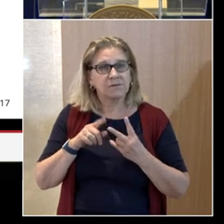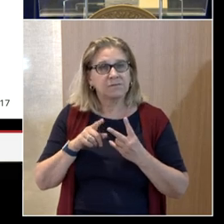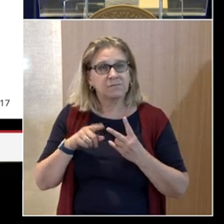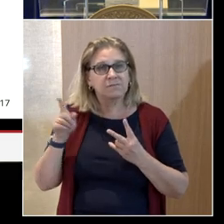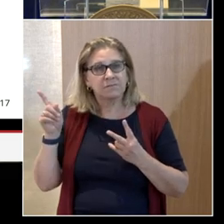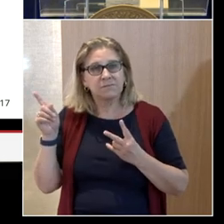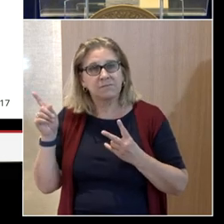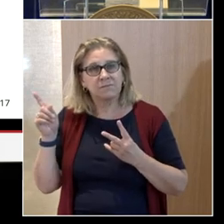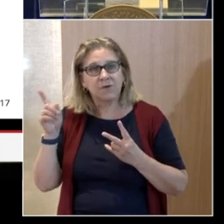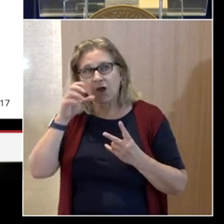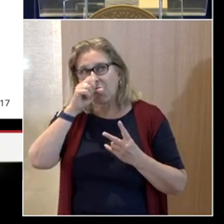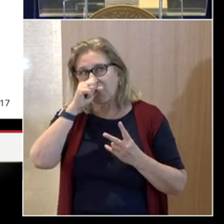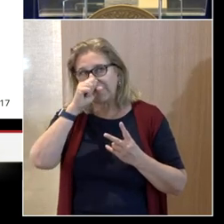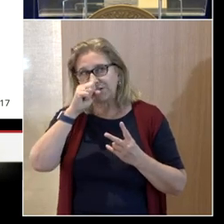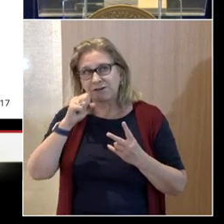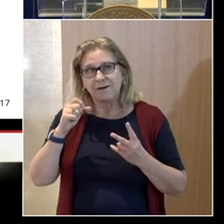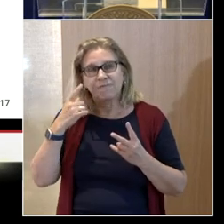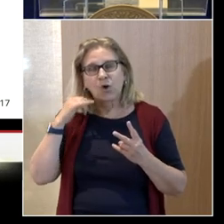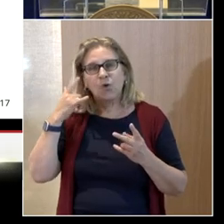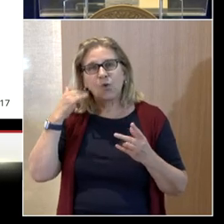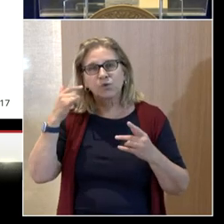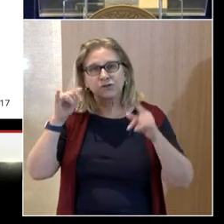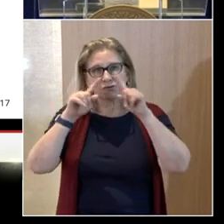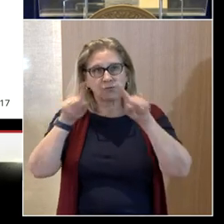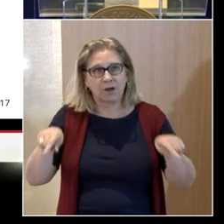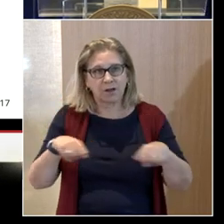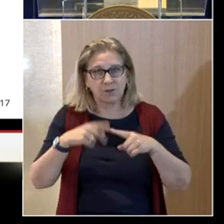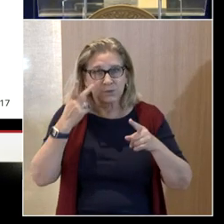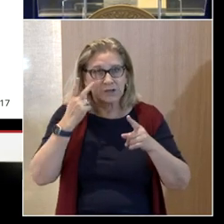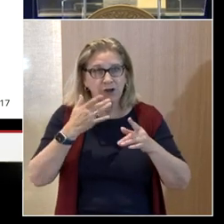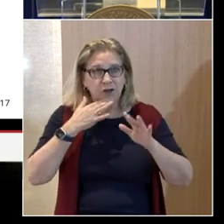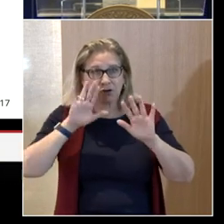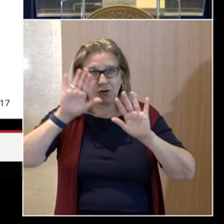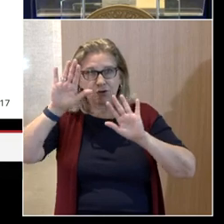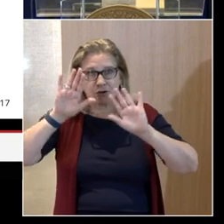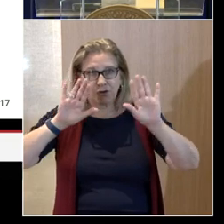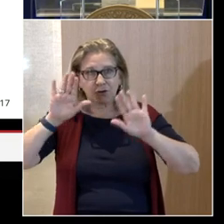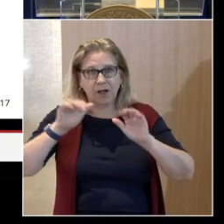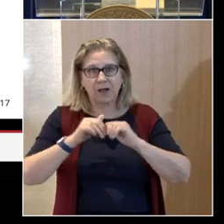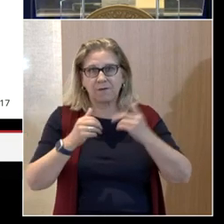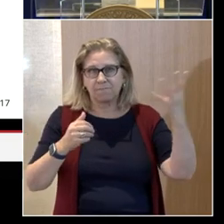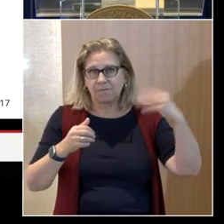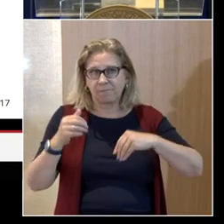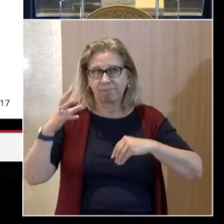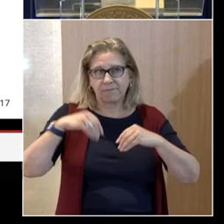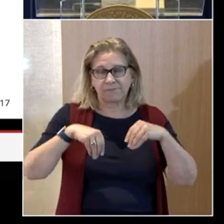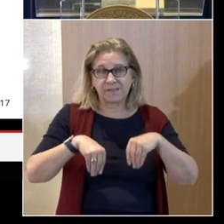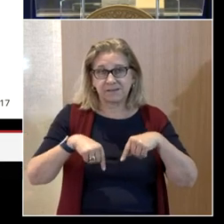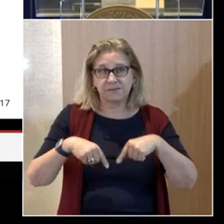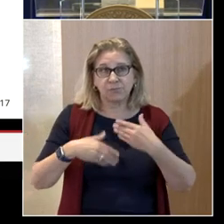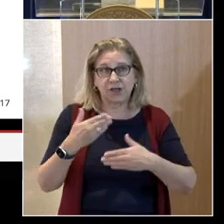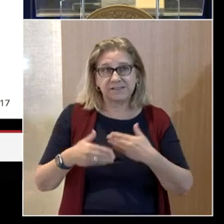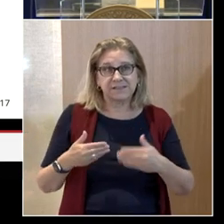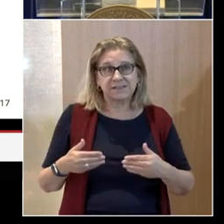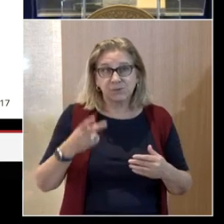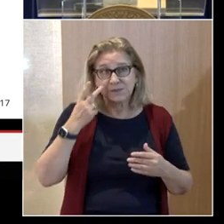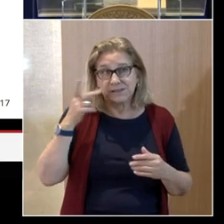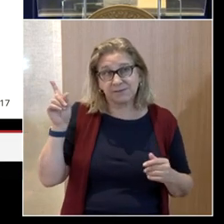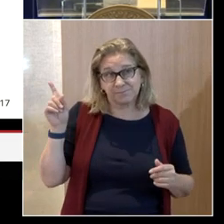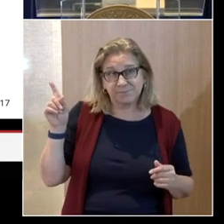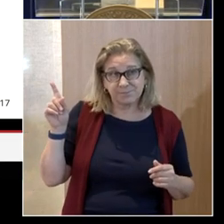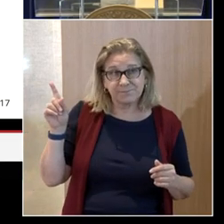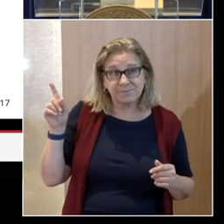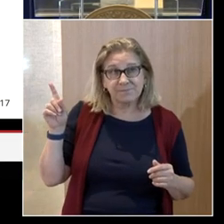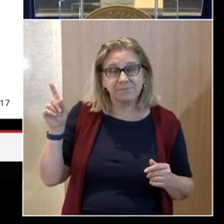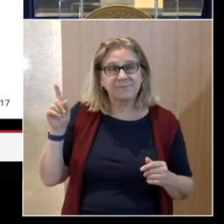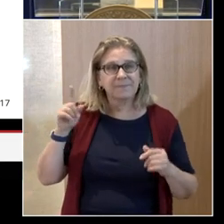understanding how they play in this area, and also recognizing that some of the actions might be on the periphery and even outside of this